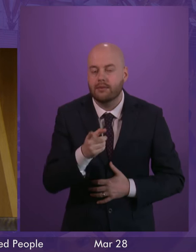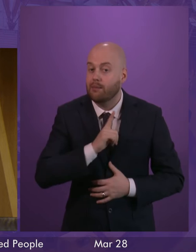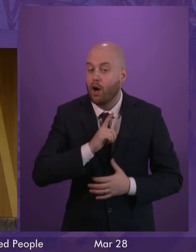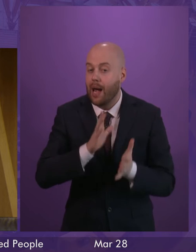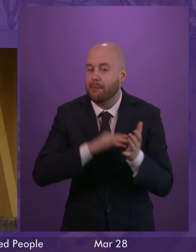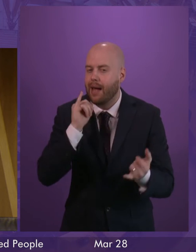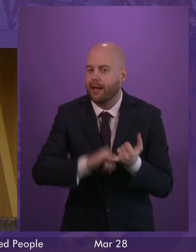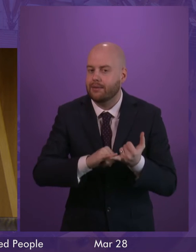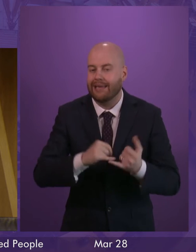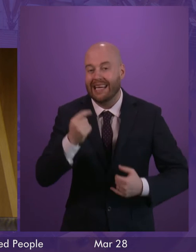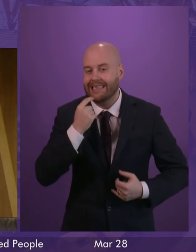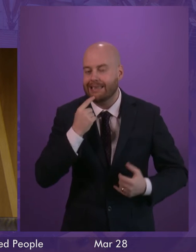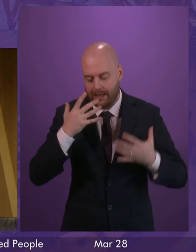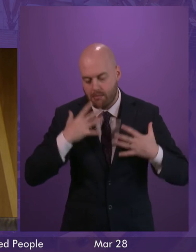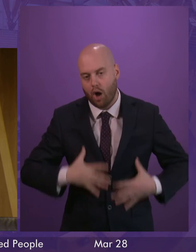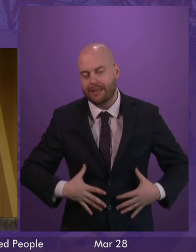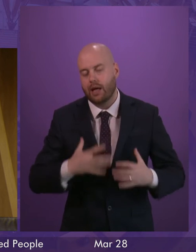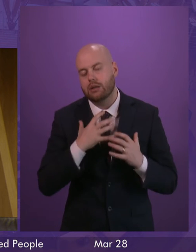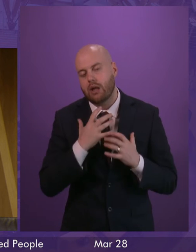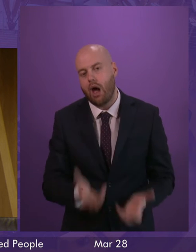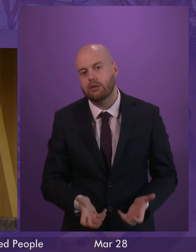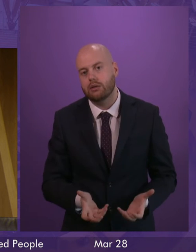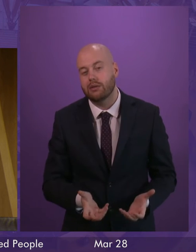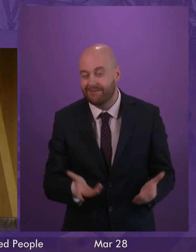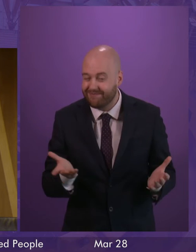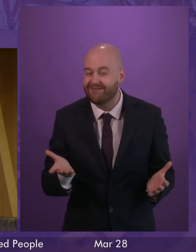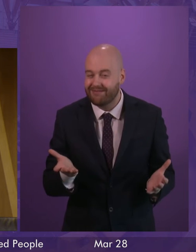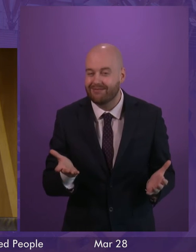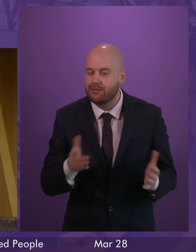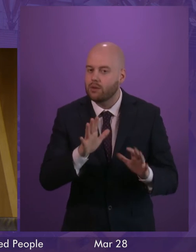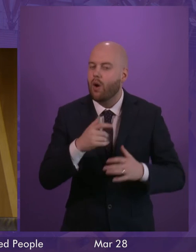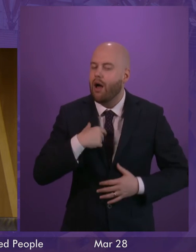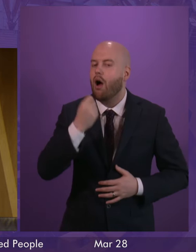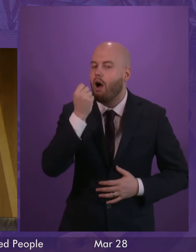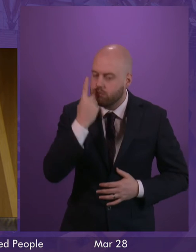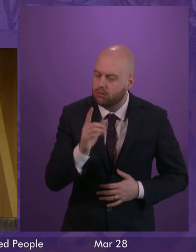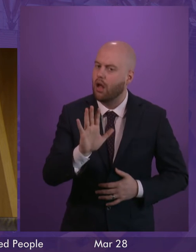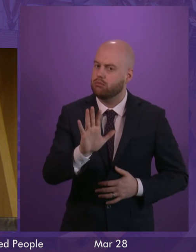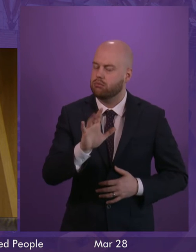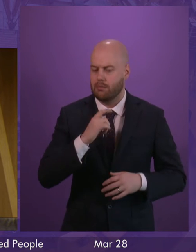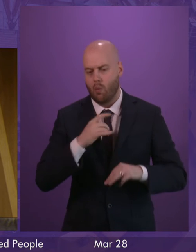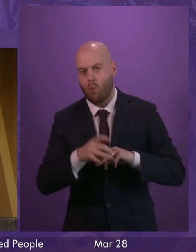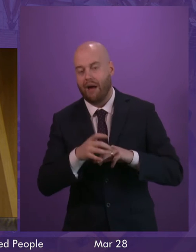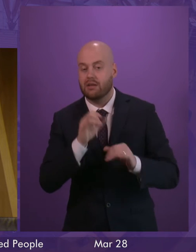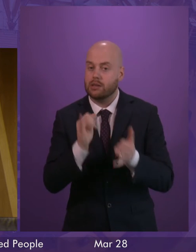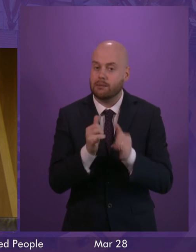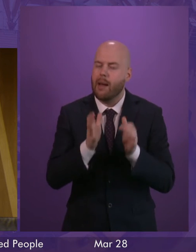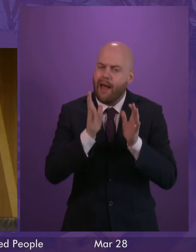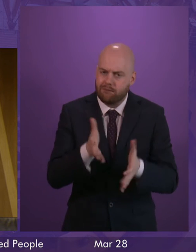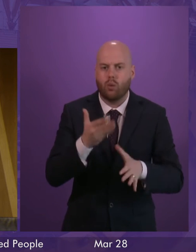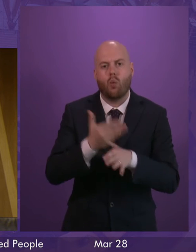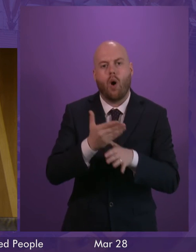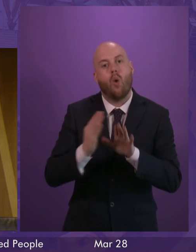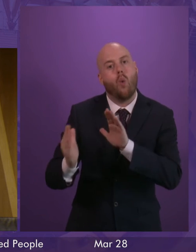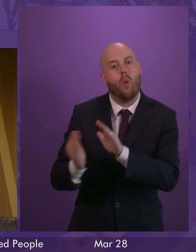it's fatigue in general. So I've got to understand that she will have to have days where she's working from home and having